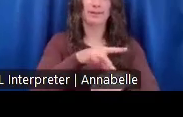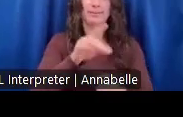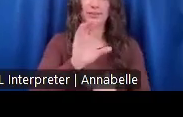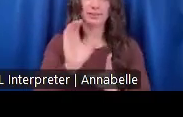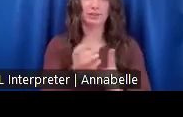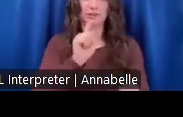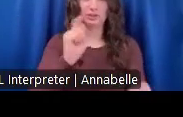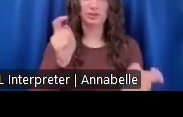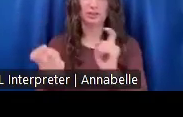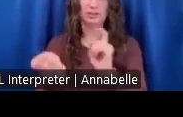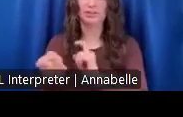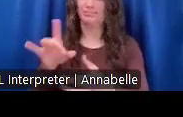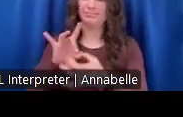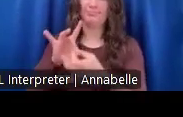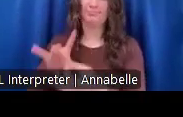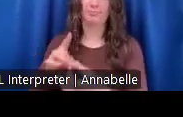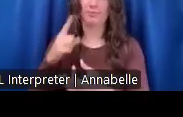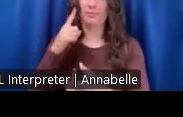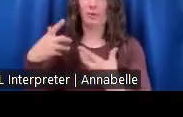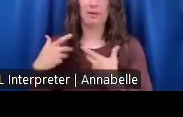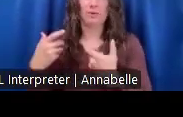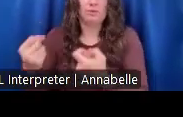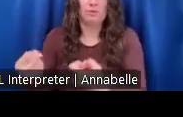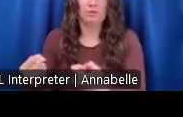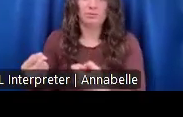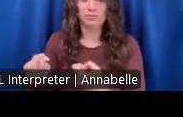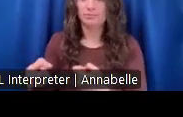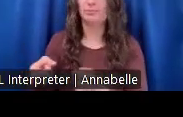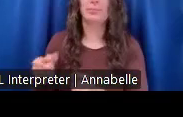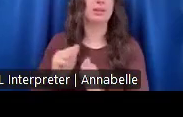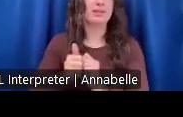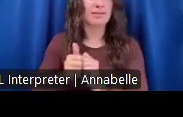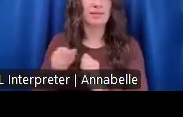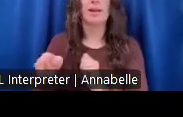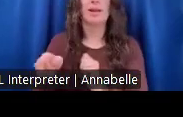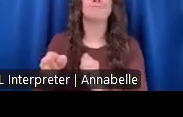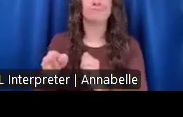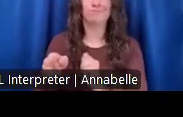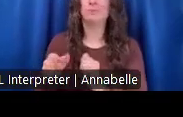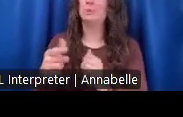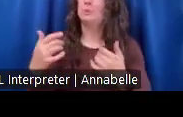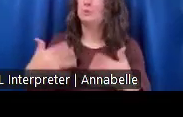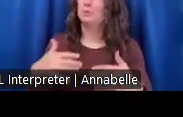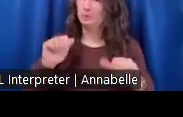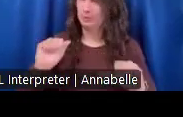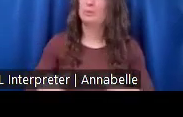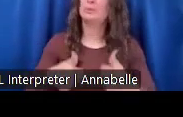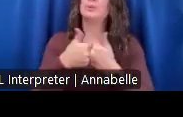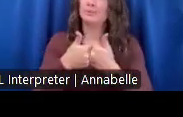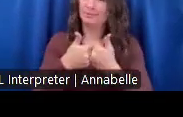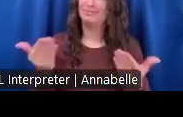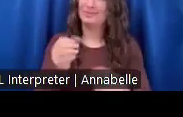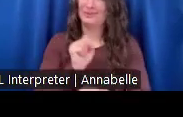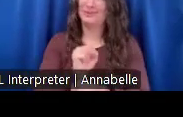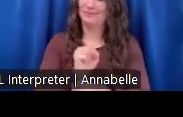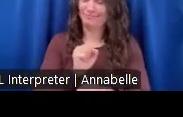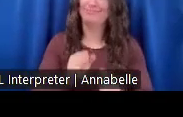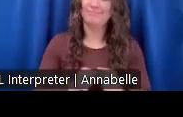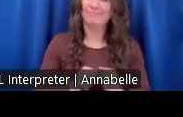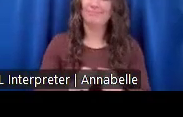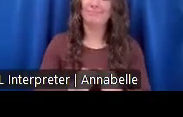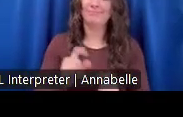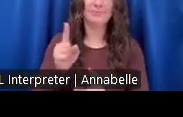regeneration, it really creates an even greater bottleneck over one of the most challenging things we do in our job, which is successfully